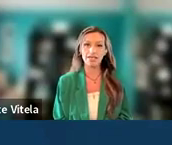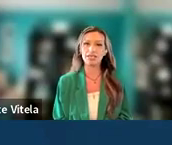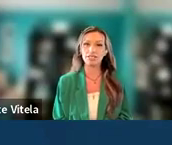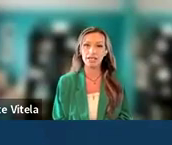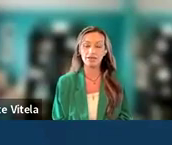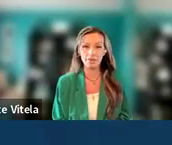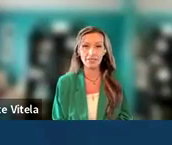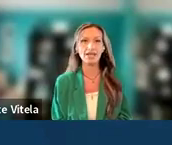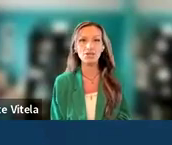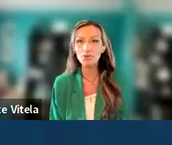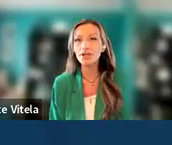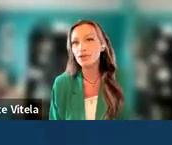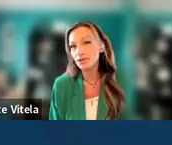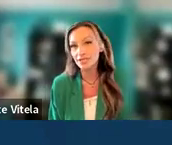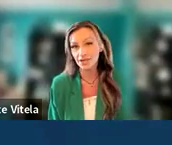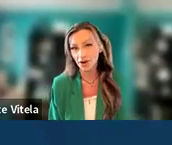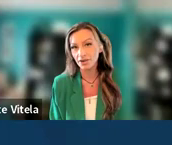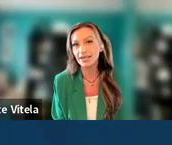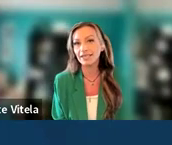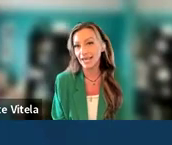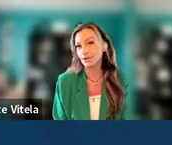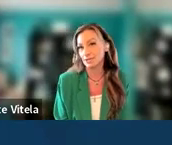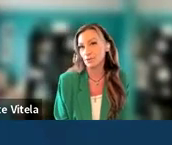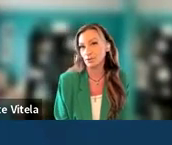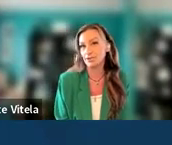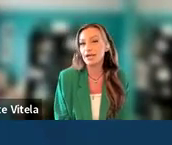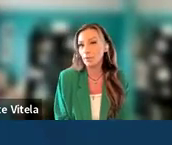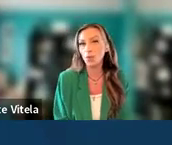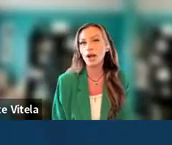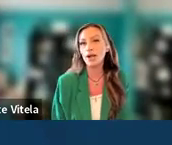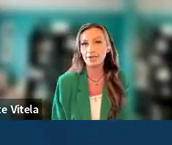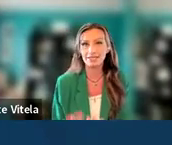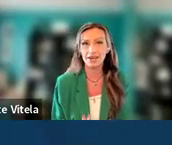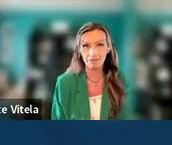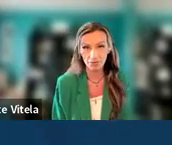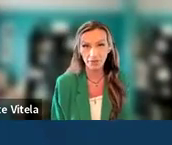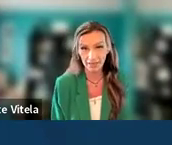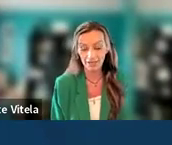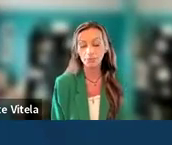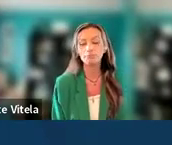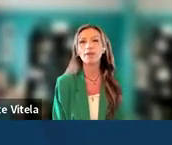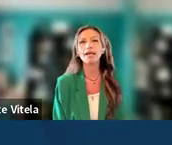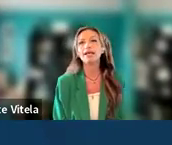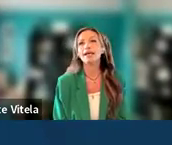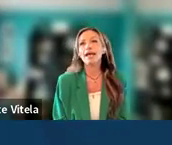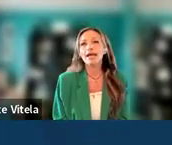for THC because I knew that nurses aren't allowed to smoke marijuana because it's not federally legal.